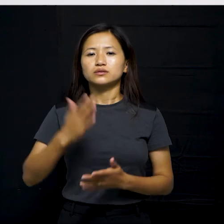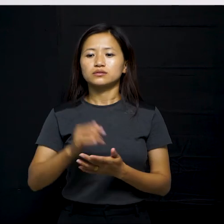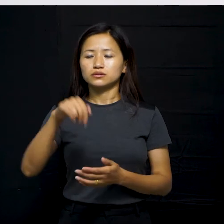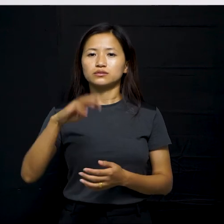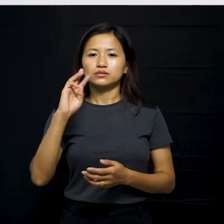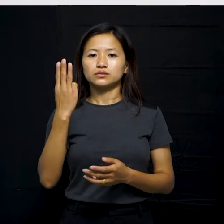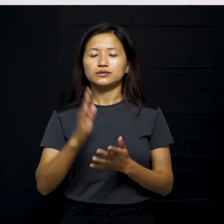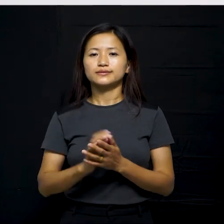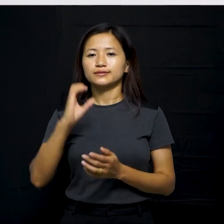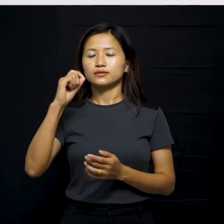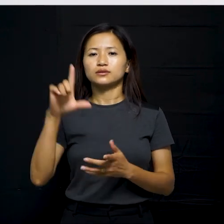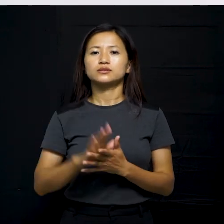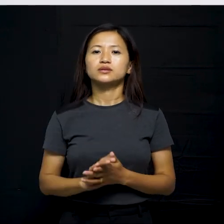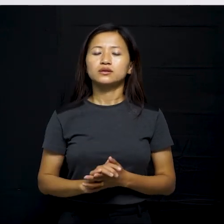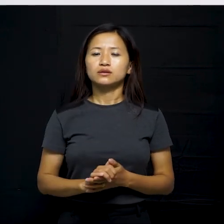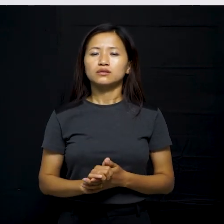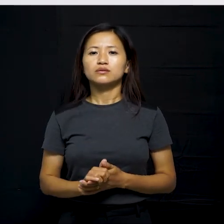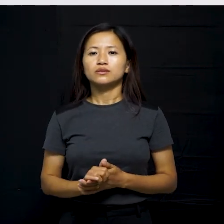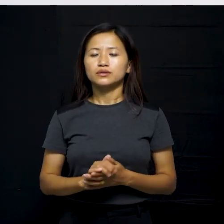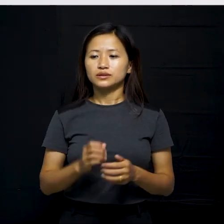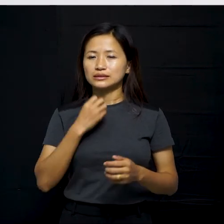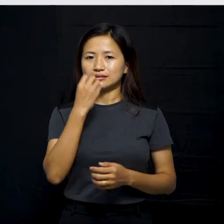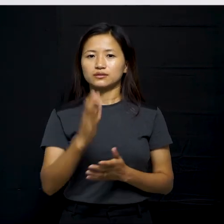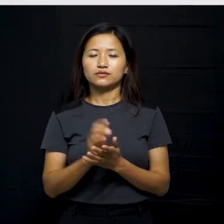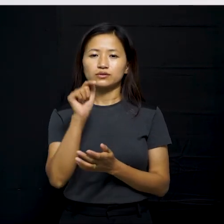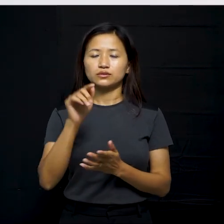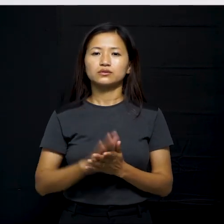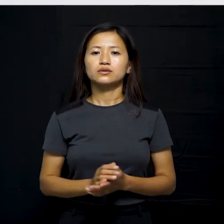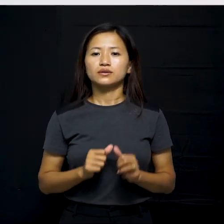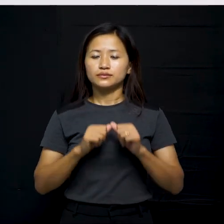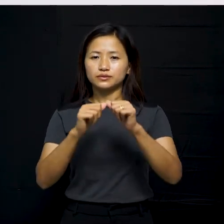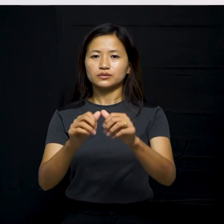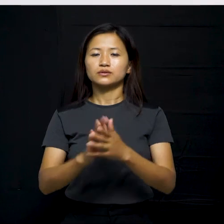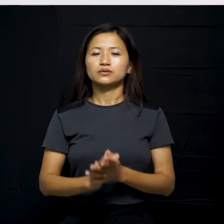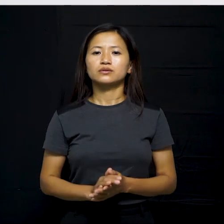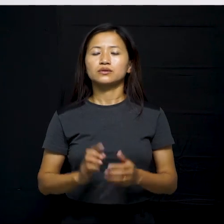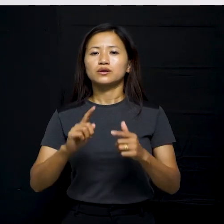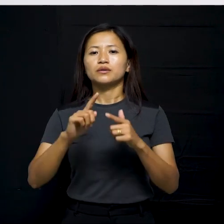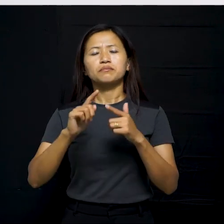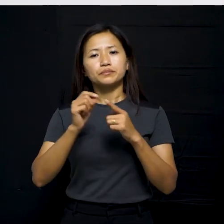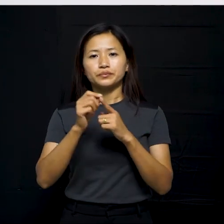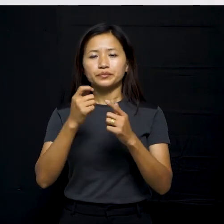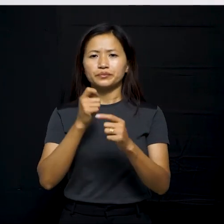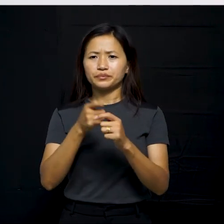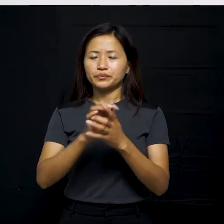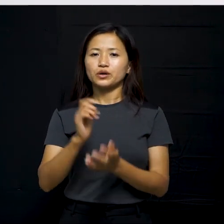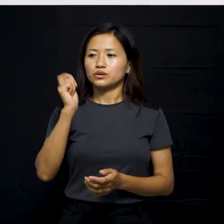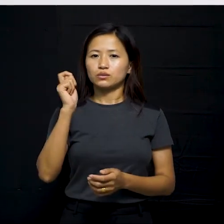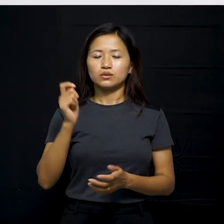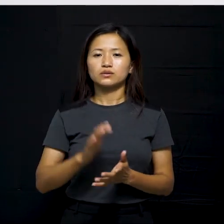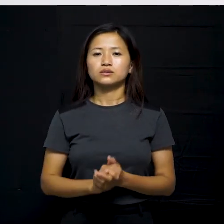3 classes, and obviously it will be very easy for you to answer. Now the project work that I'm going to give you